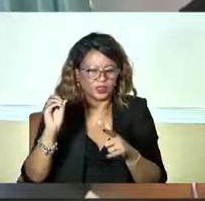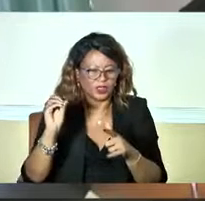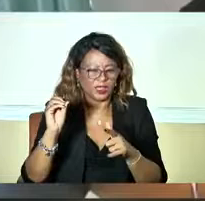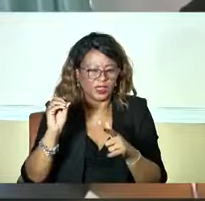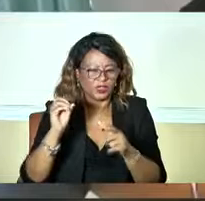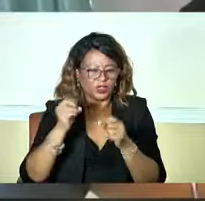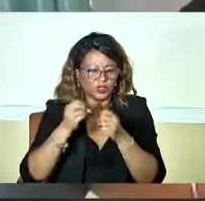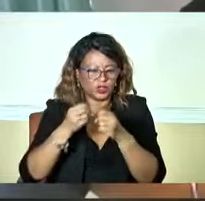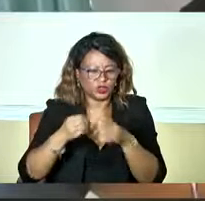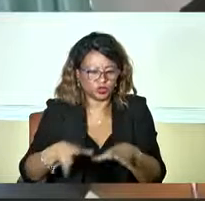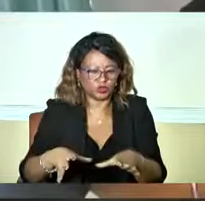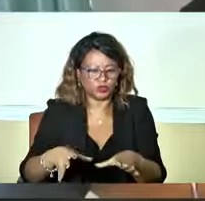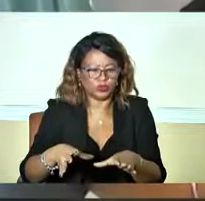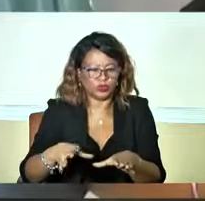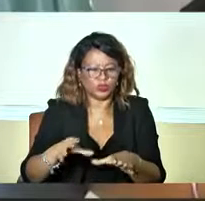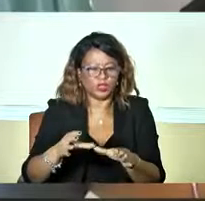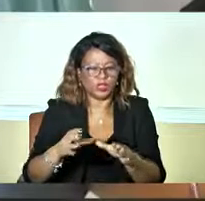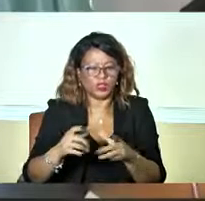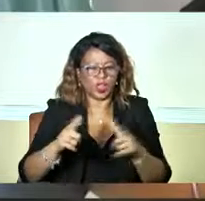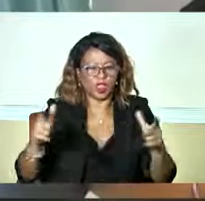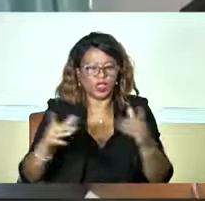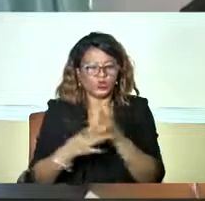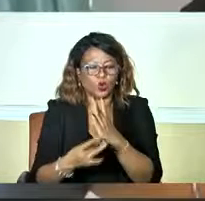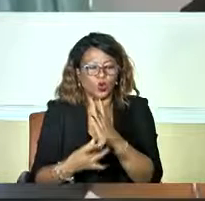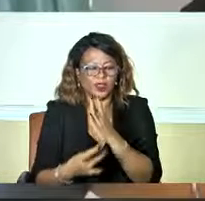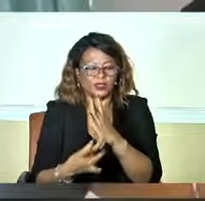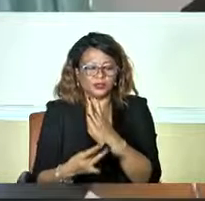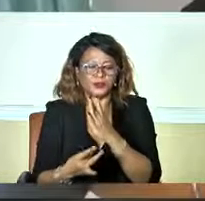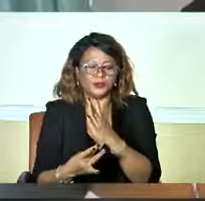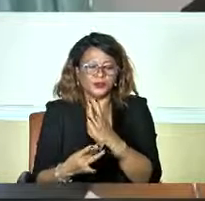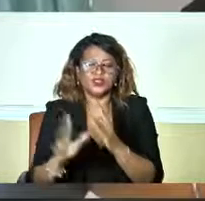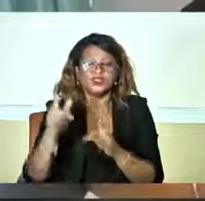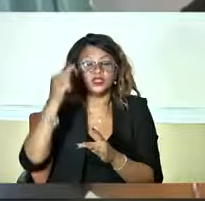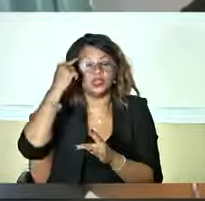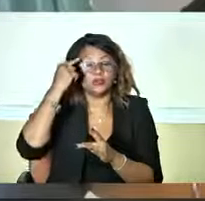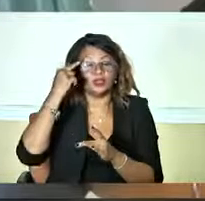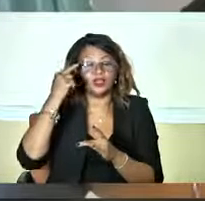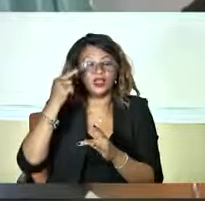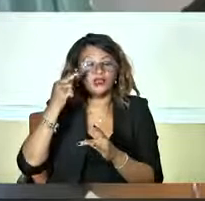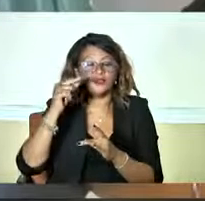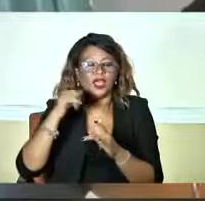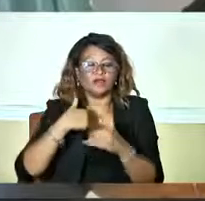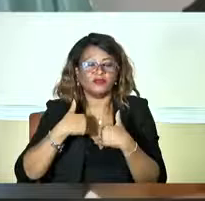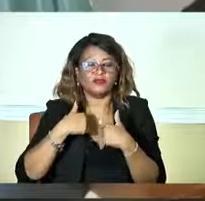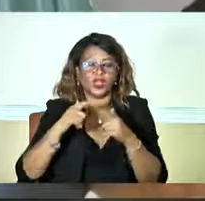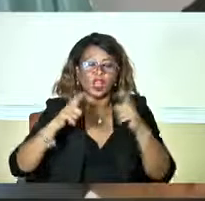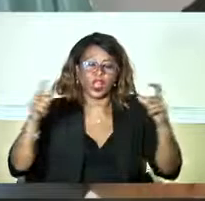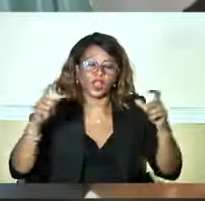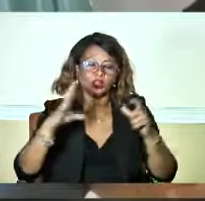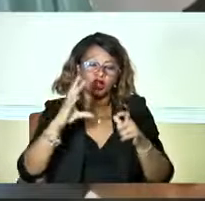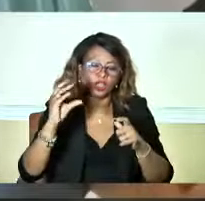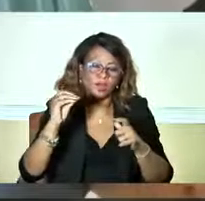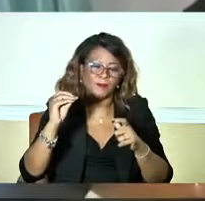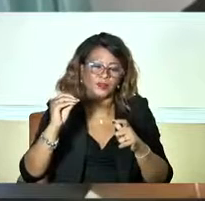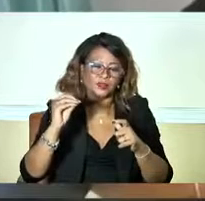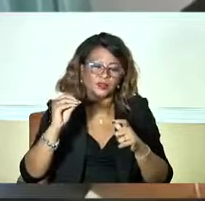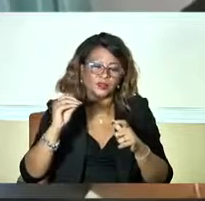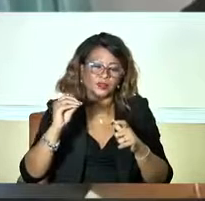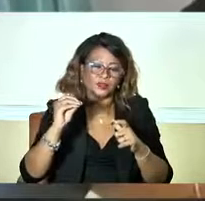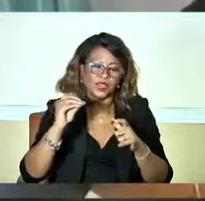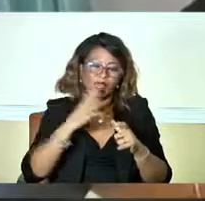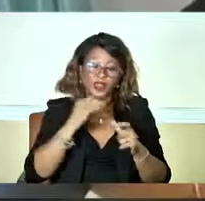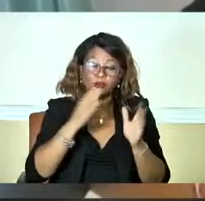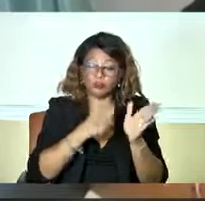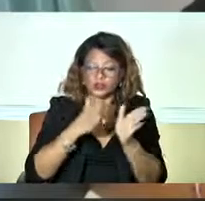oil. Mr. Thompson, does the government have such monitoring in place for large companies? And can you tell us the